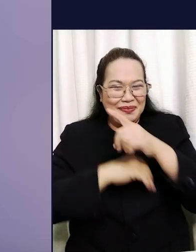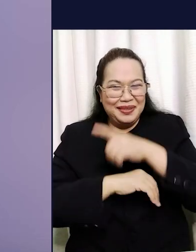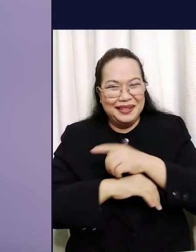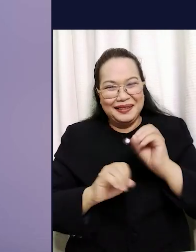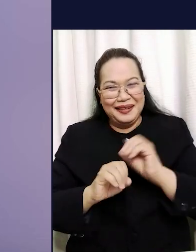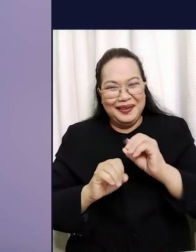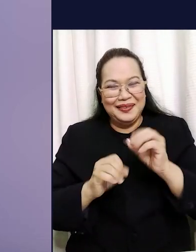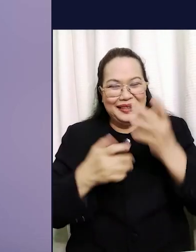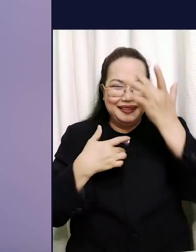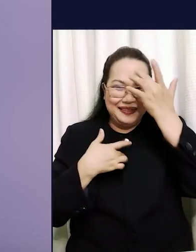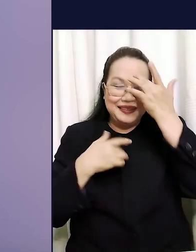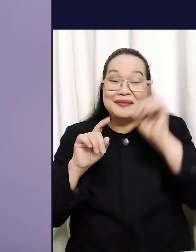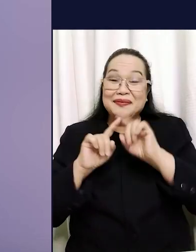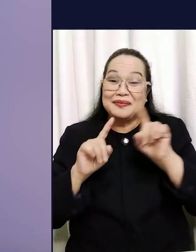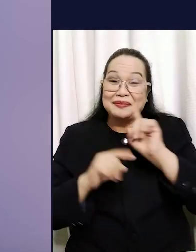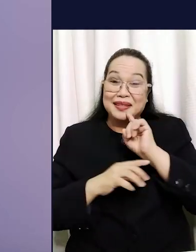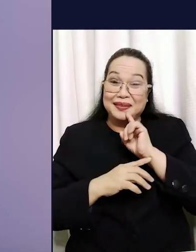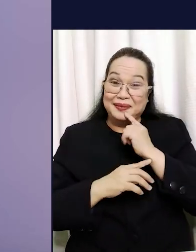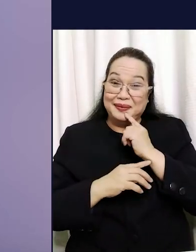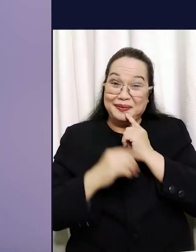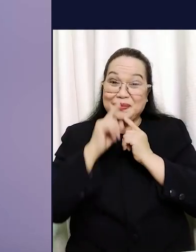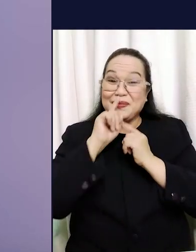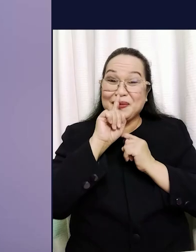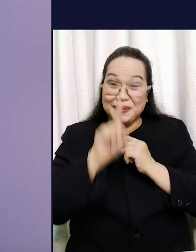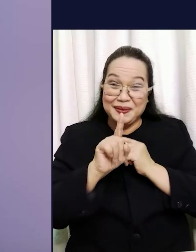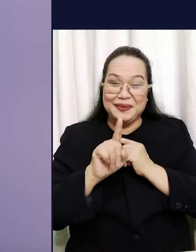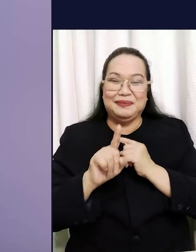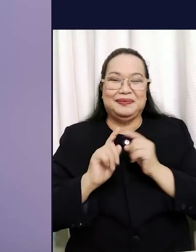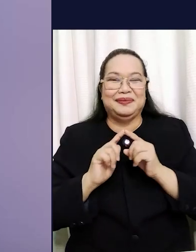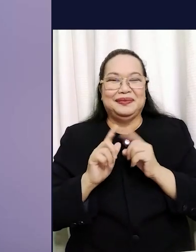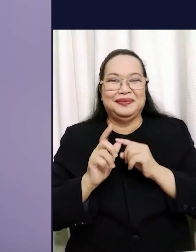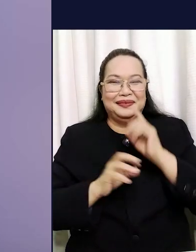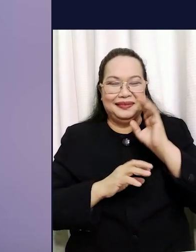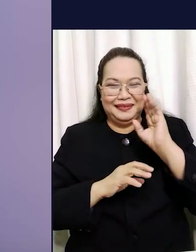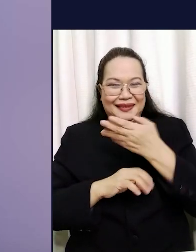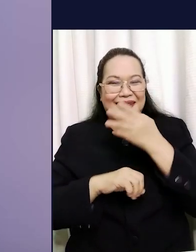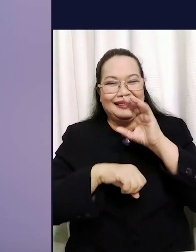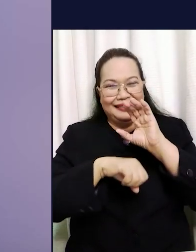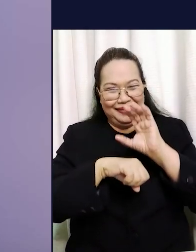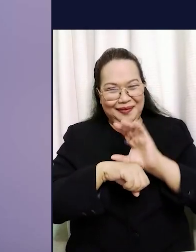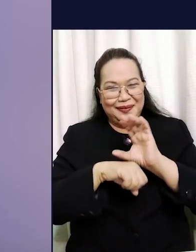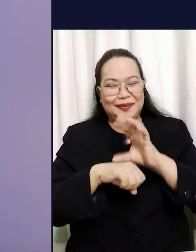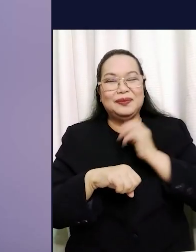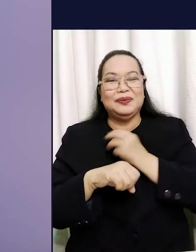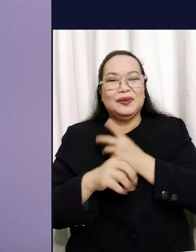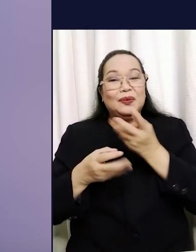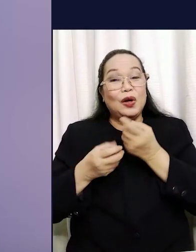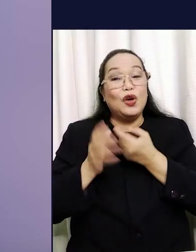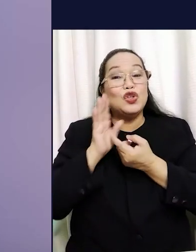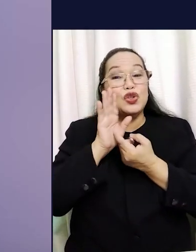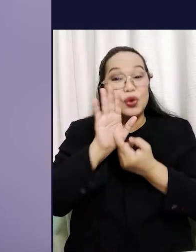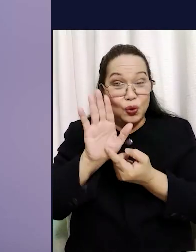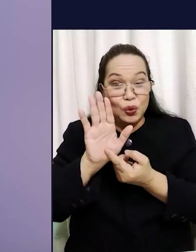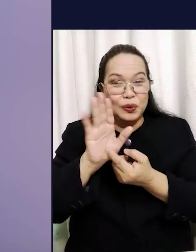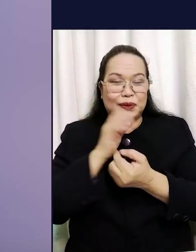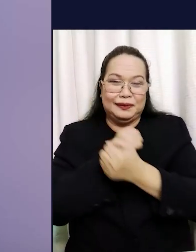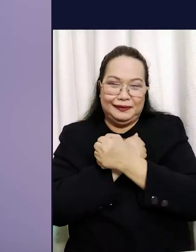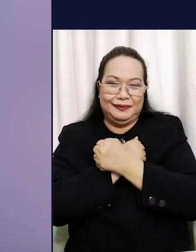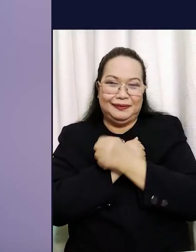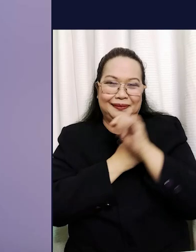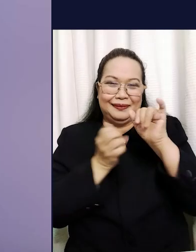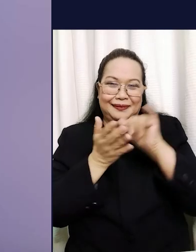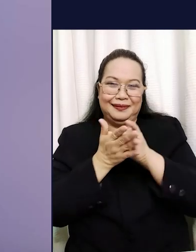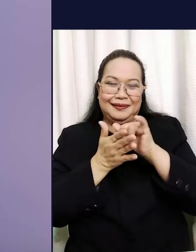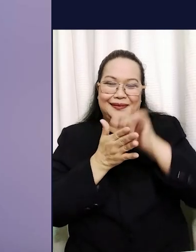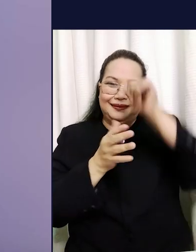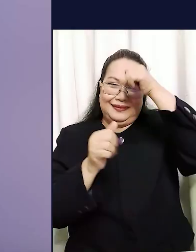love that would be remembered. For example, forgiving someone when they've done you wrong without them